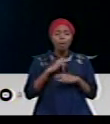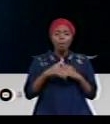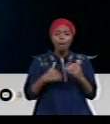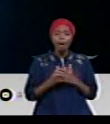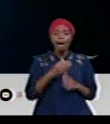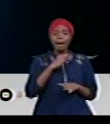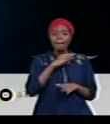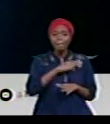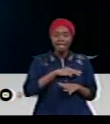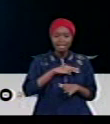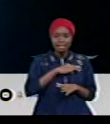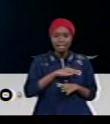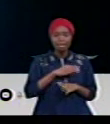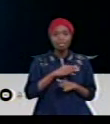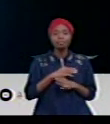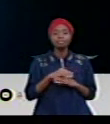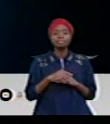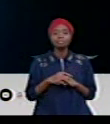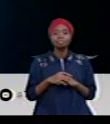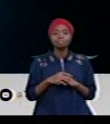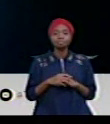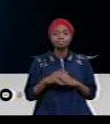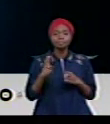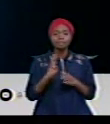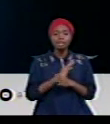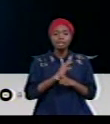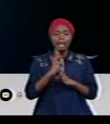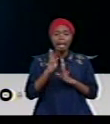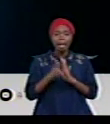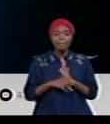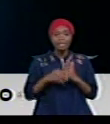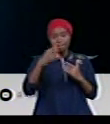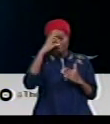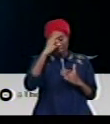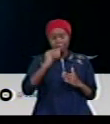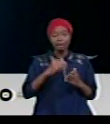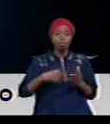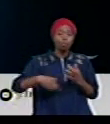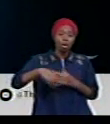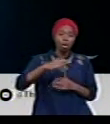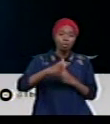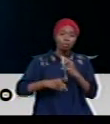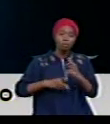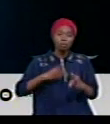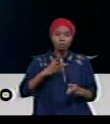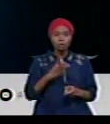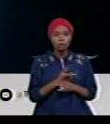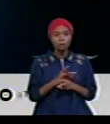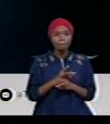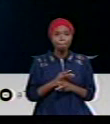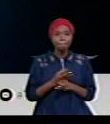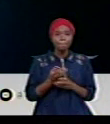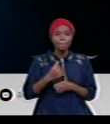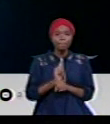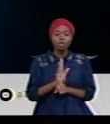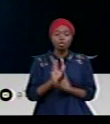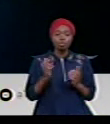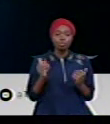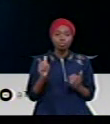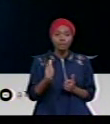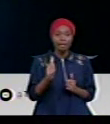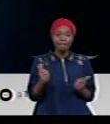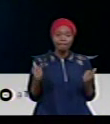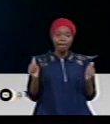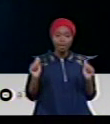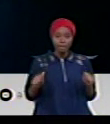all over the world, businessmen all over the world, avail yourself and be